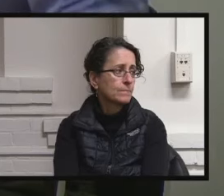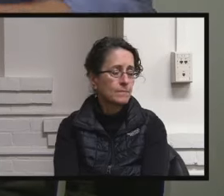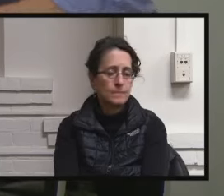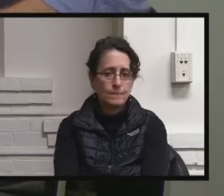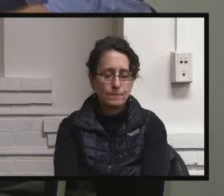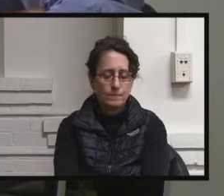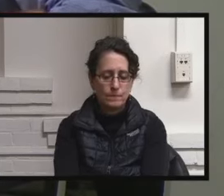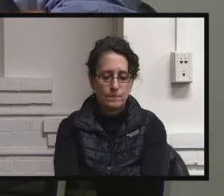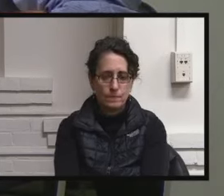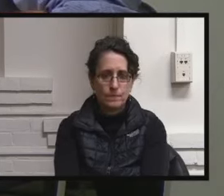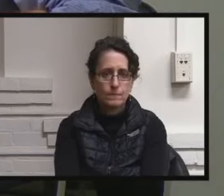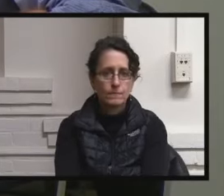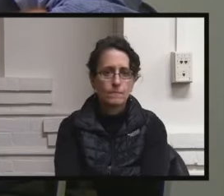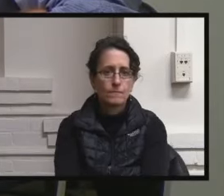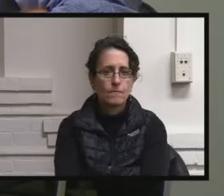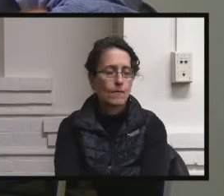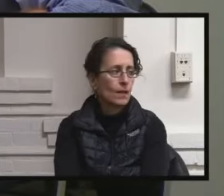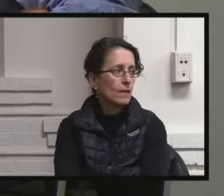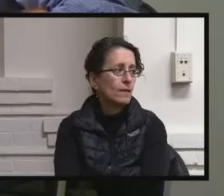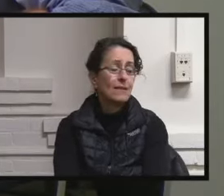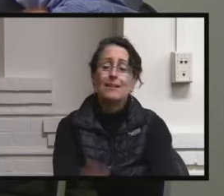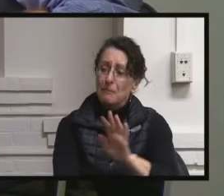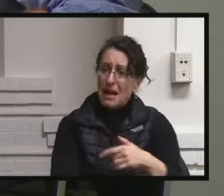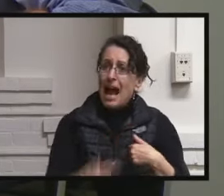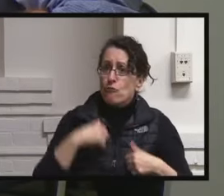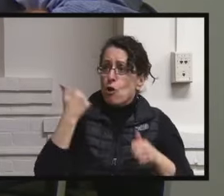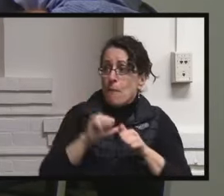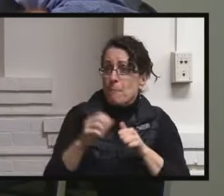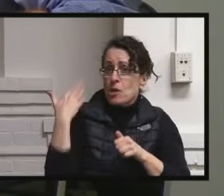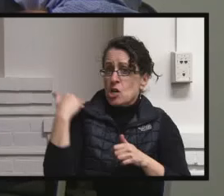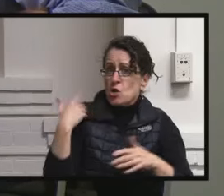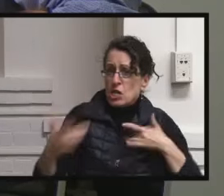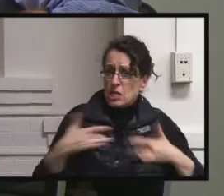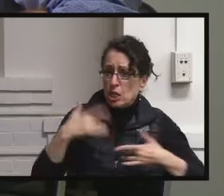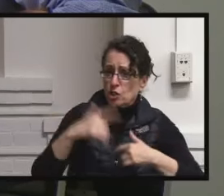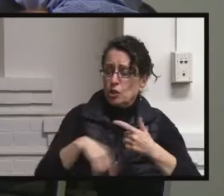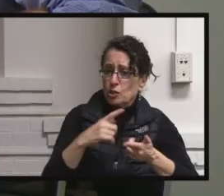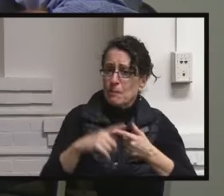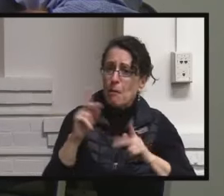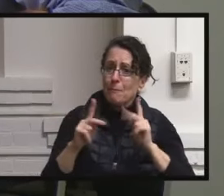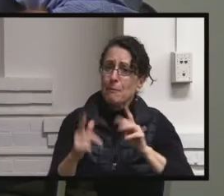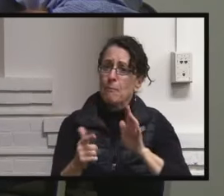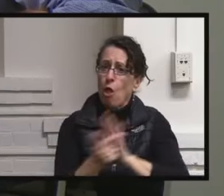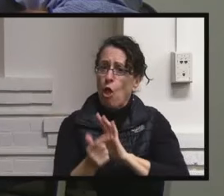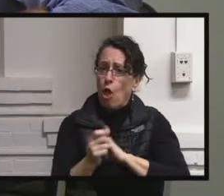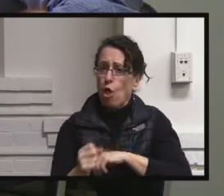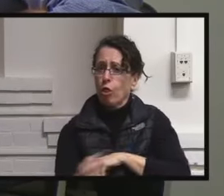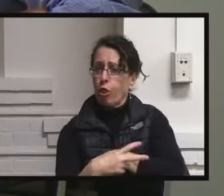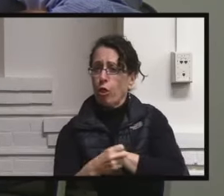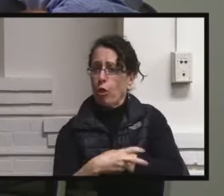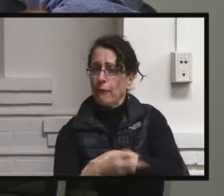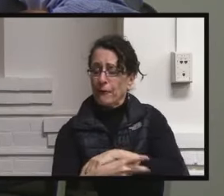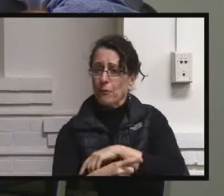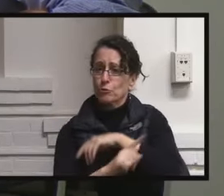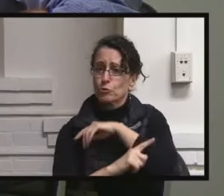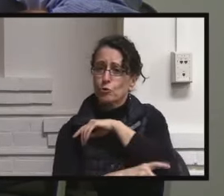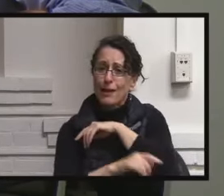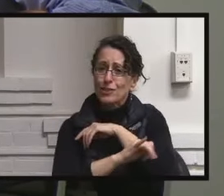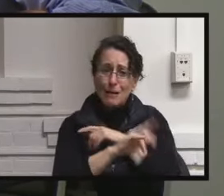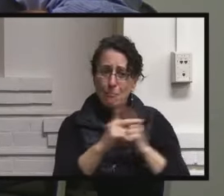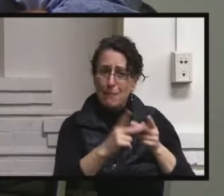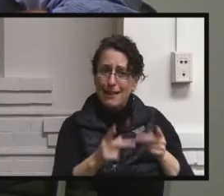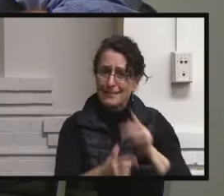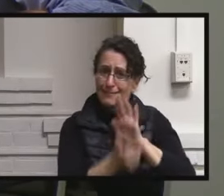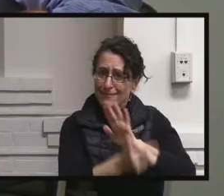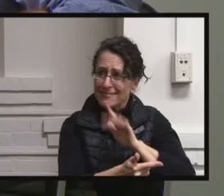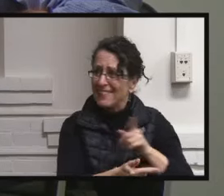really haven't had the problems with illegal dumping that some had feared. Right. There have been